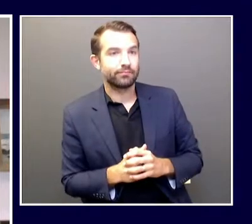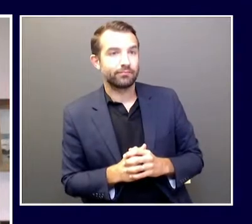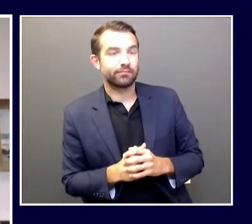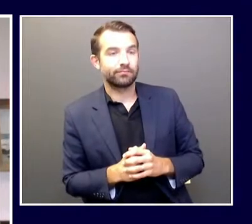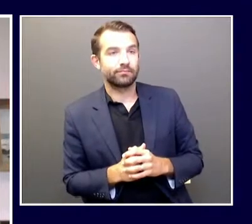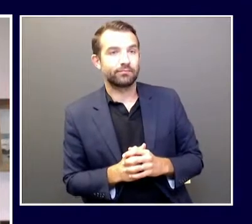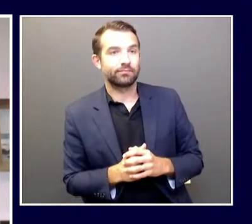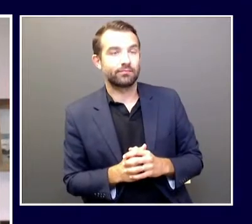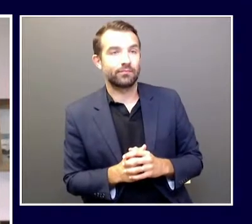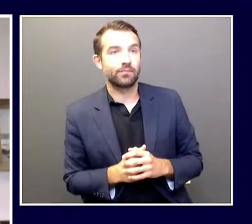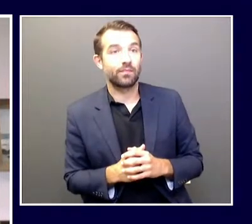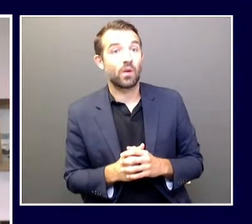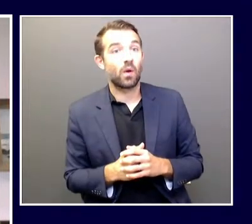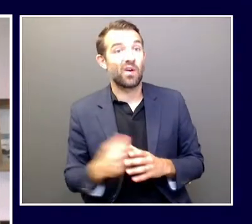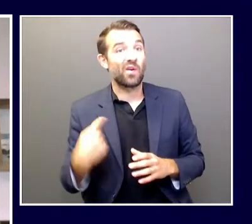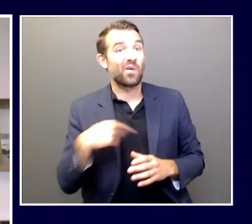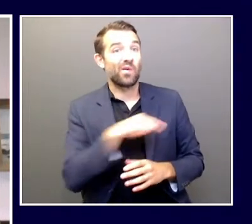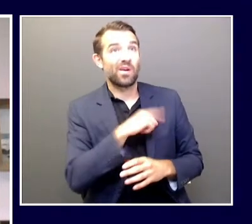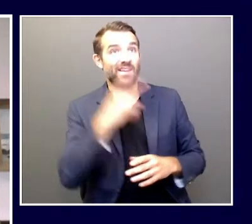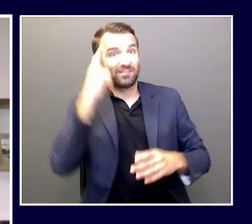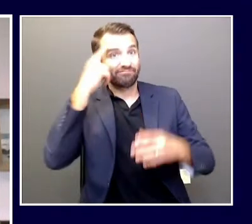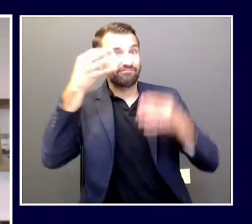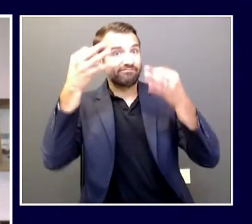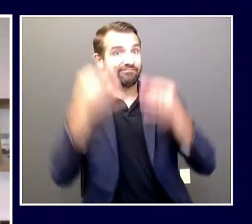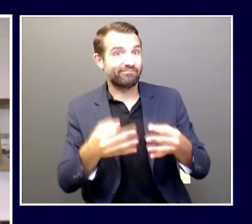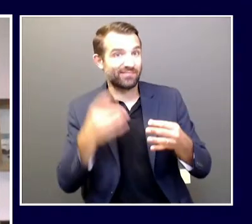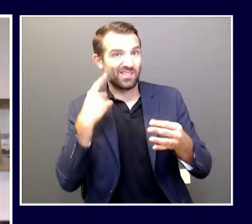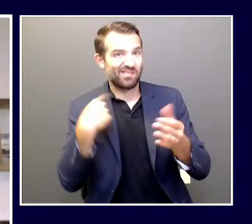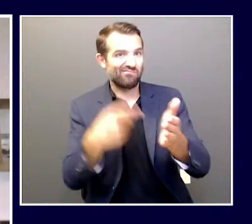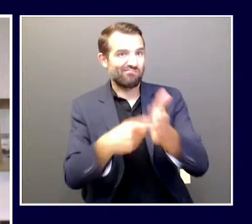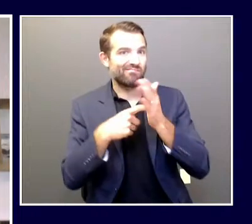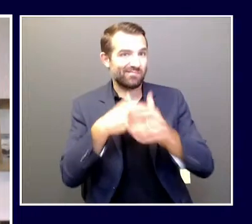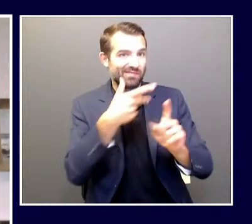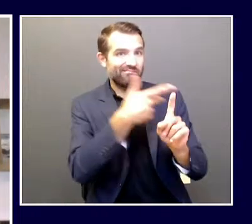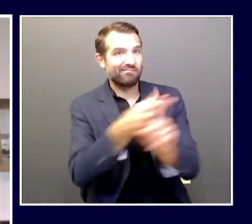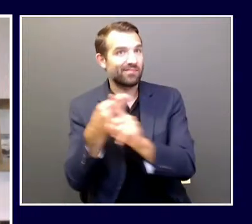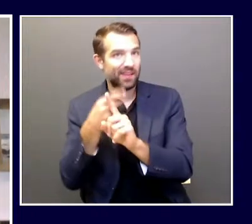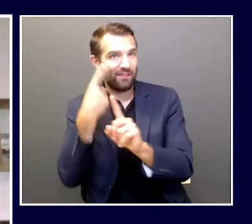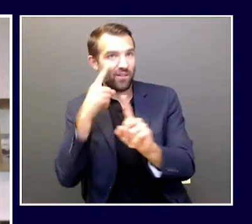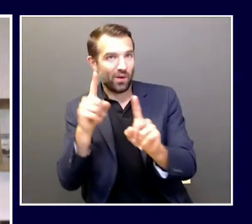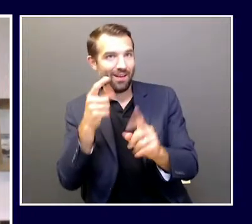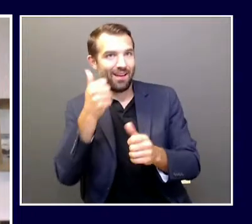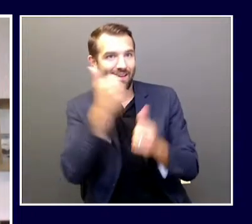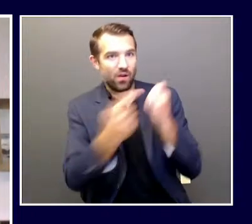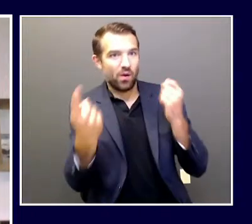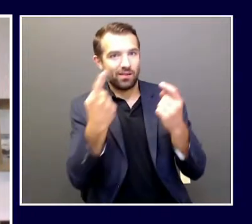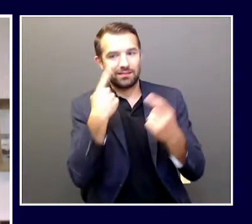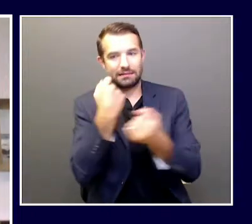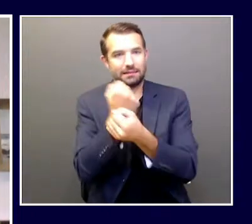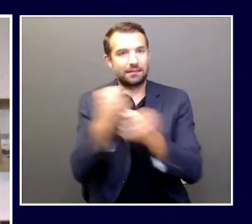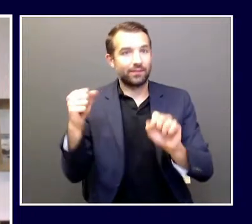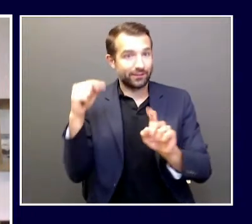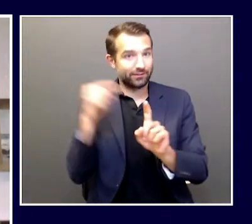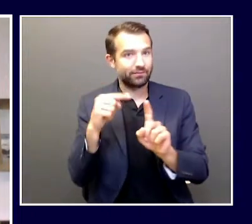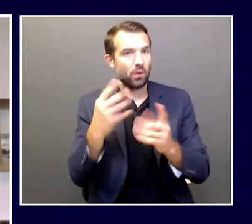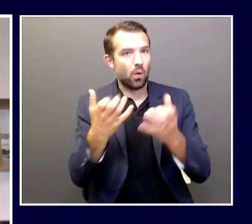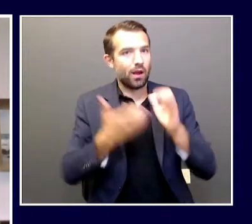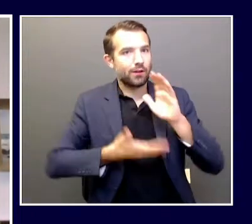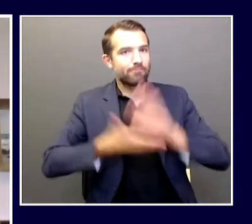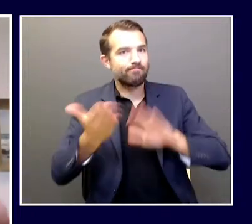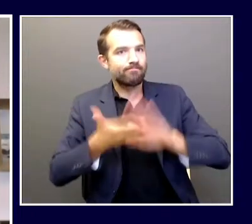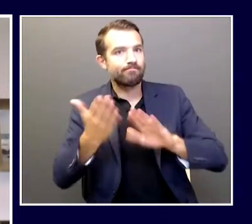of the rationale as anything else to keep those facilities safe, up, and running. And